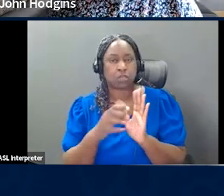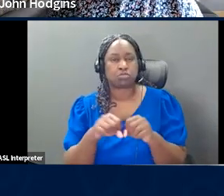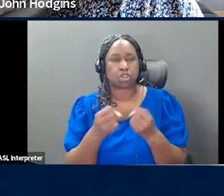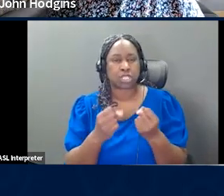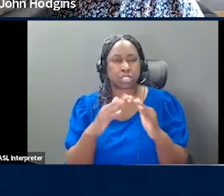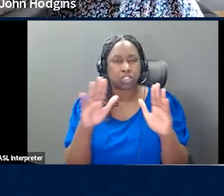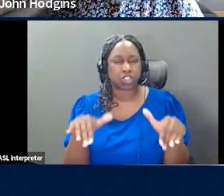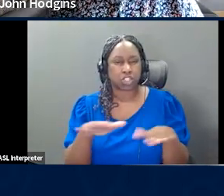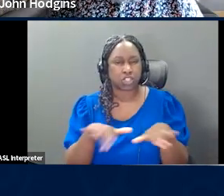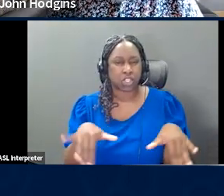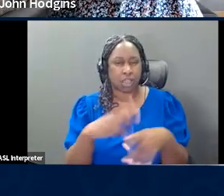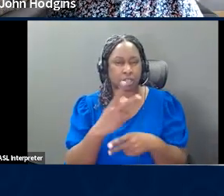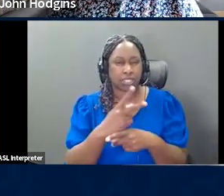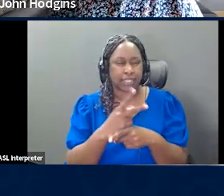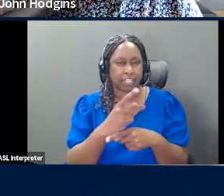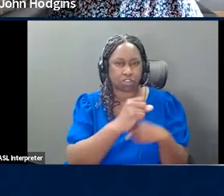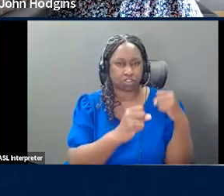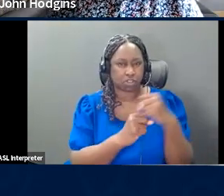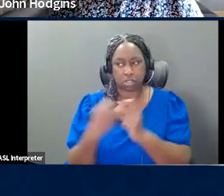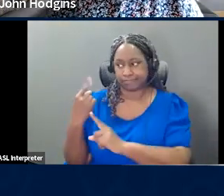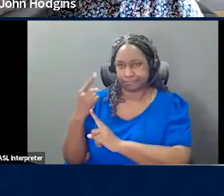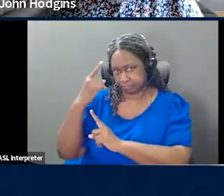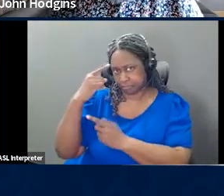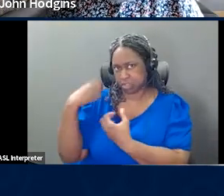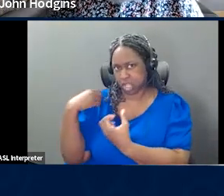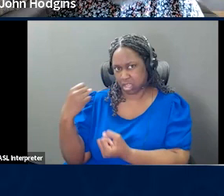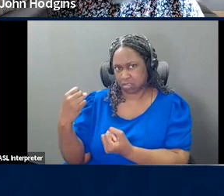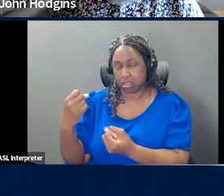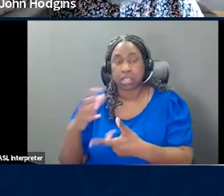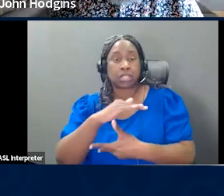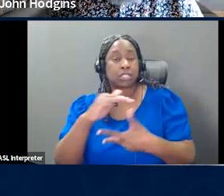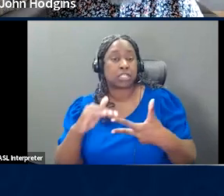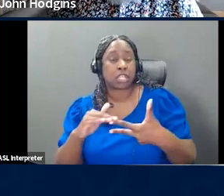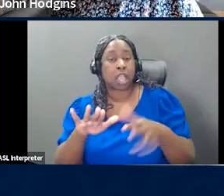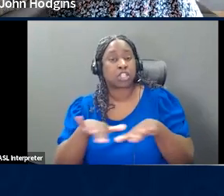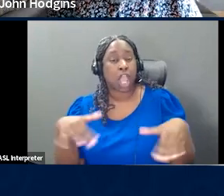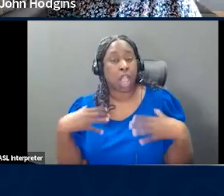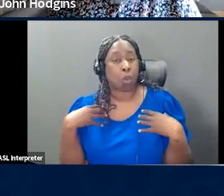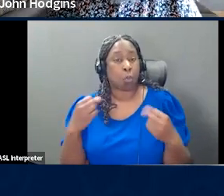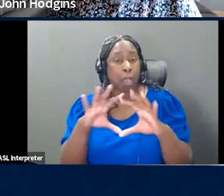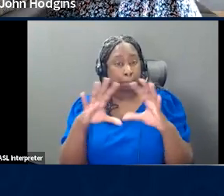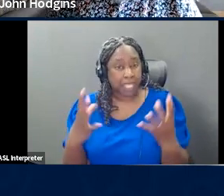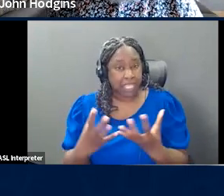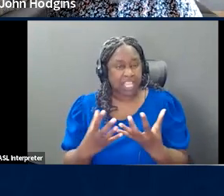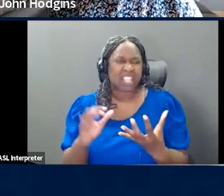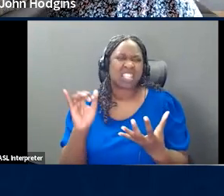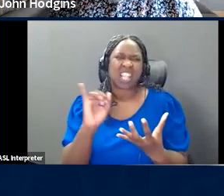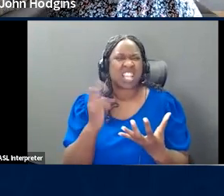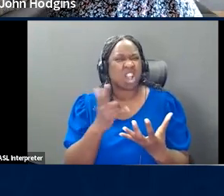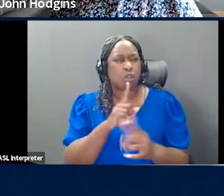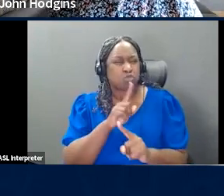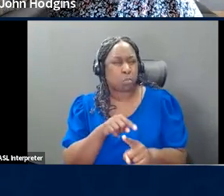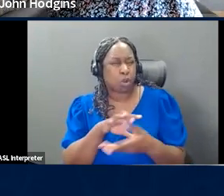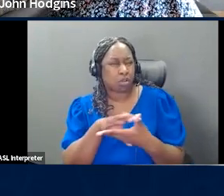health. Second, it ranks states on an index of child well-being, almost like a report card, but not a report card. And third,